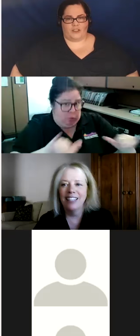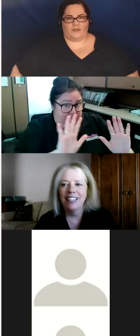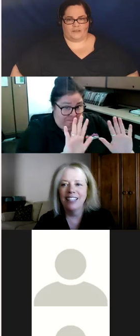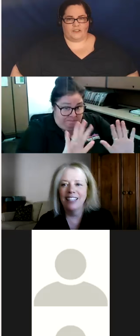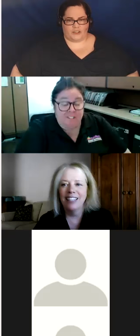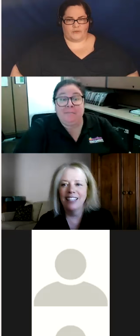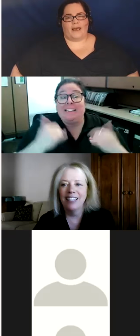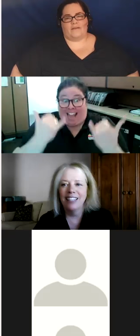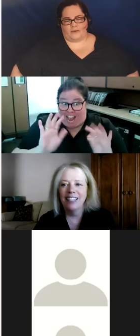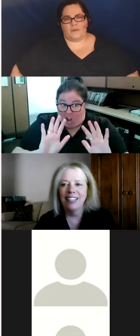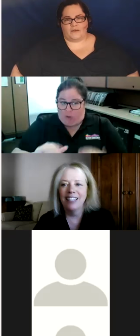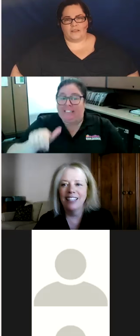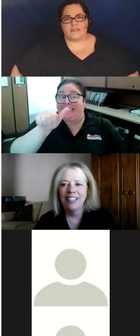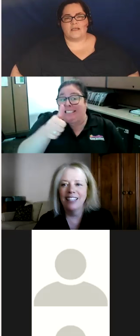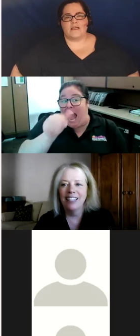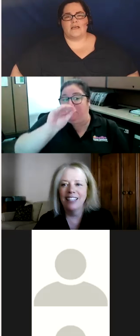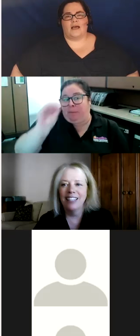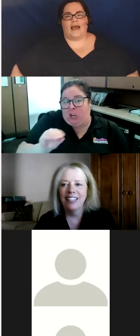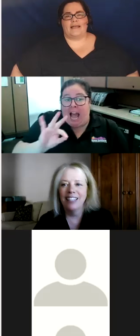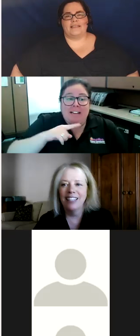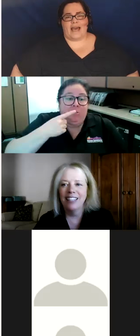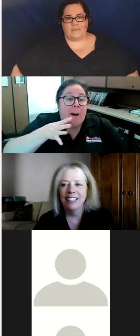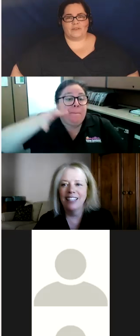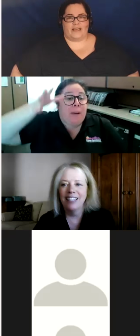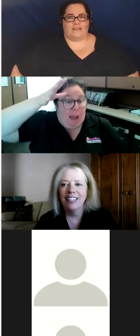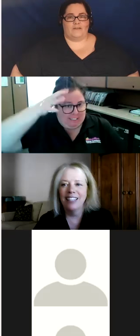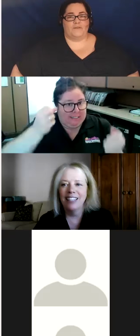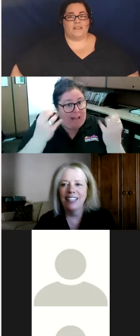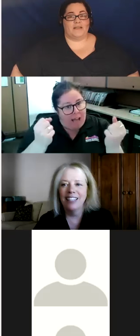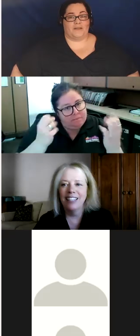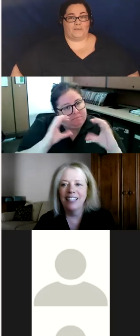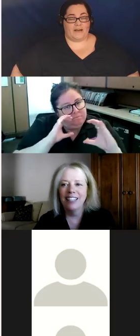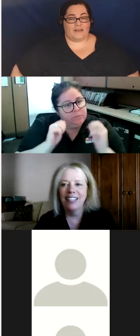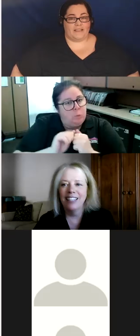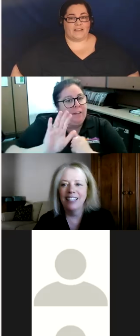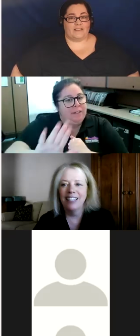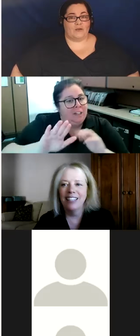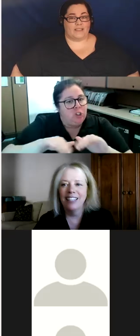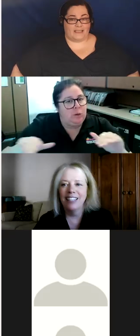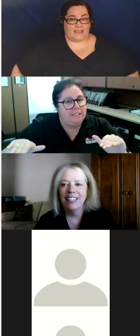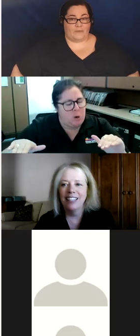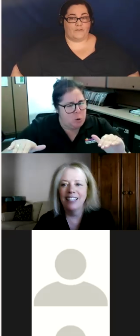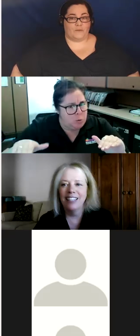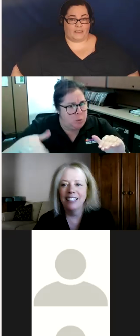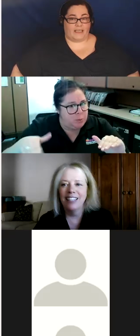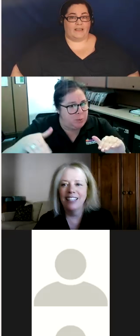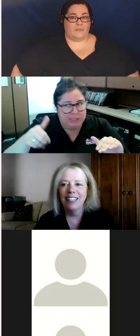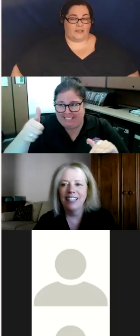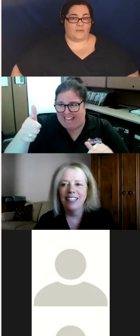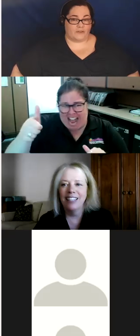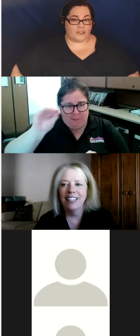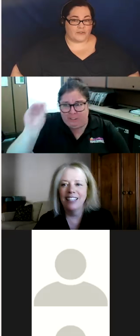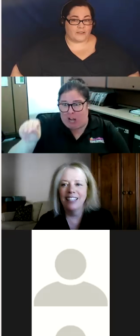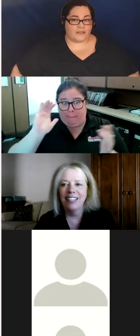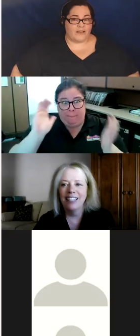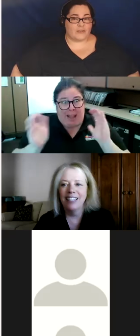deaf children have hearing parents, and 10% of those hearing parents know sign language fluently and communicate